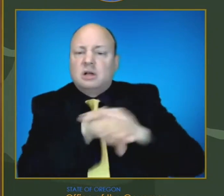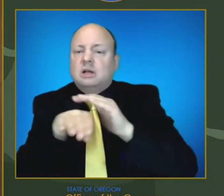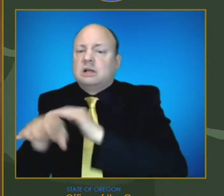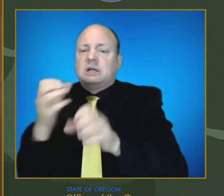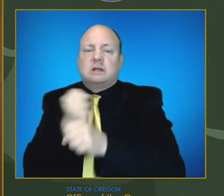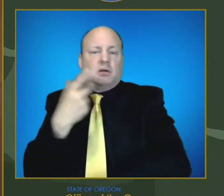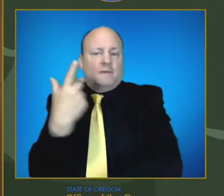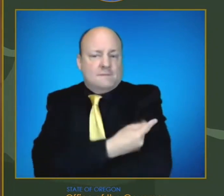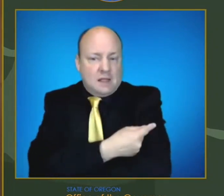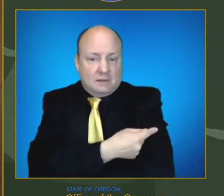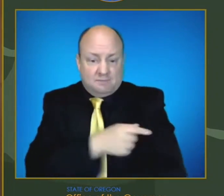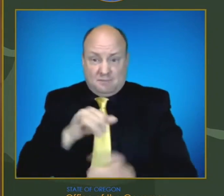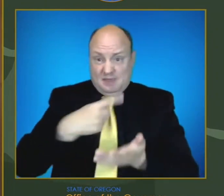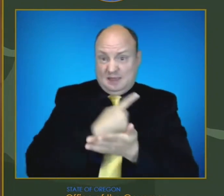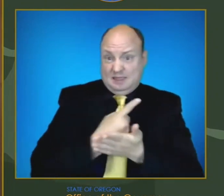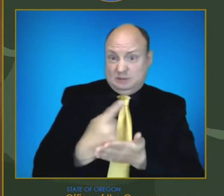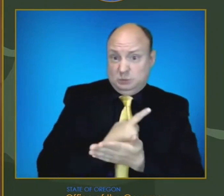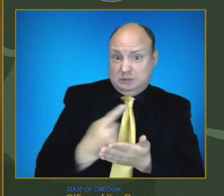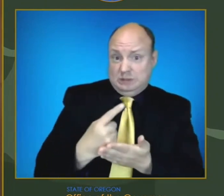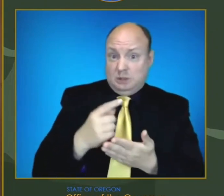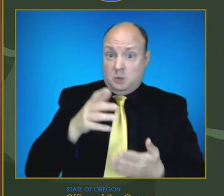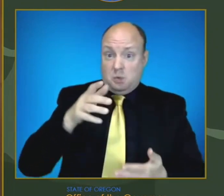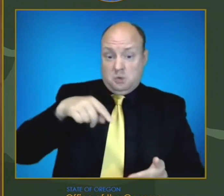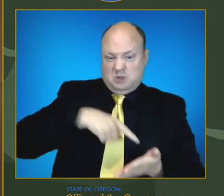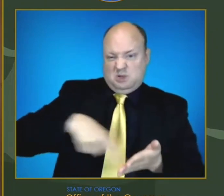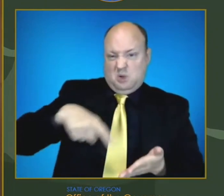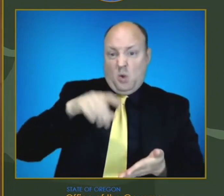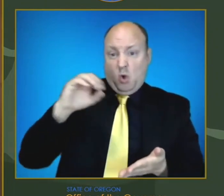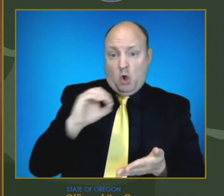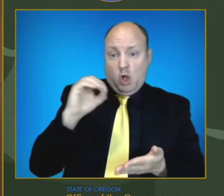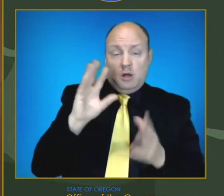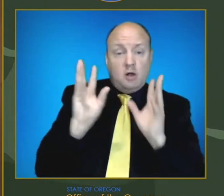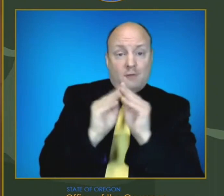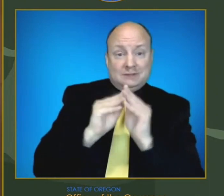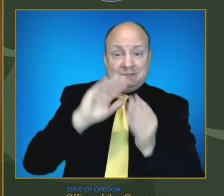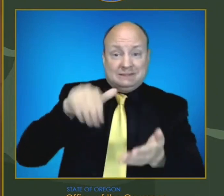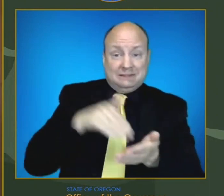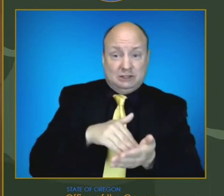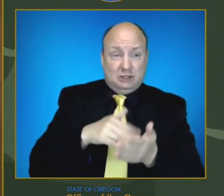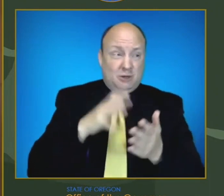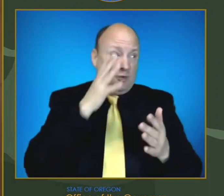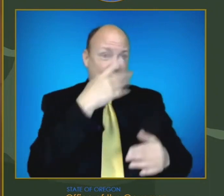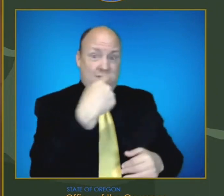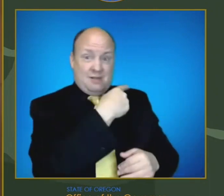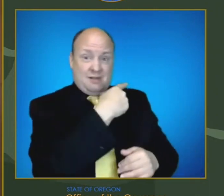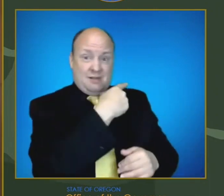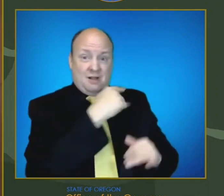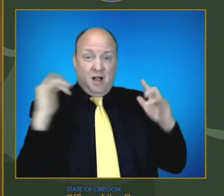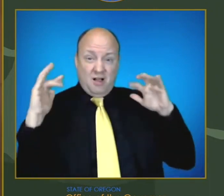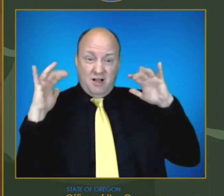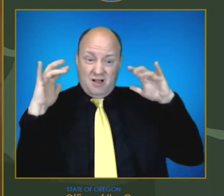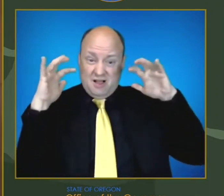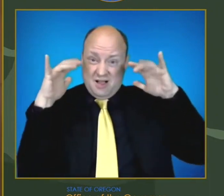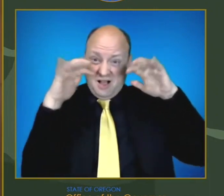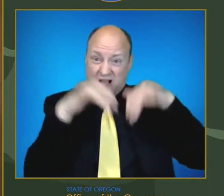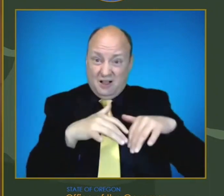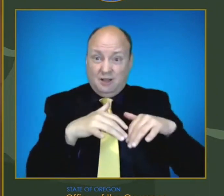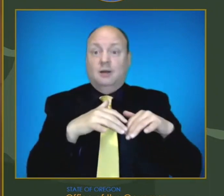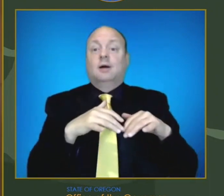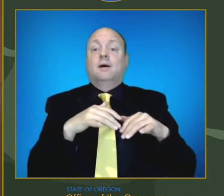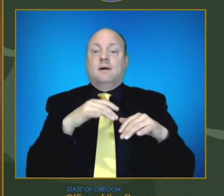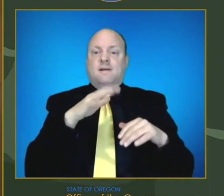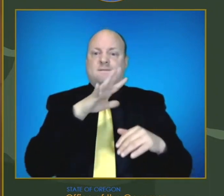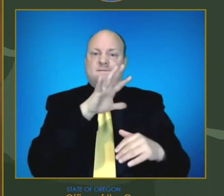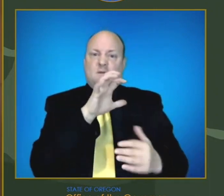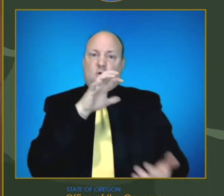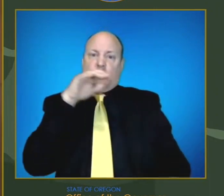Oregon Convention Center, one of our mass vax sites, celebrated that they have given 500,000 shots. You